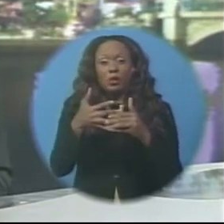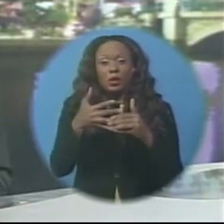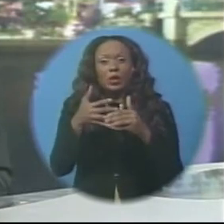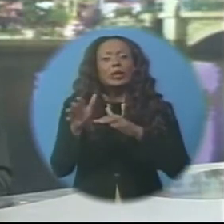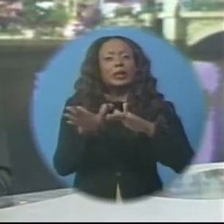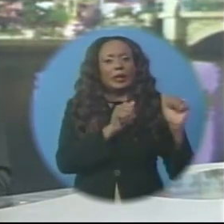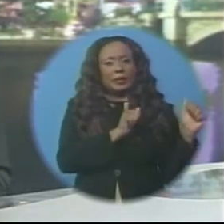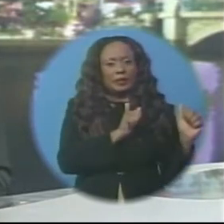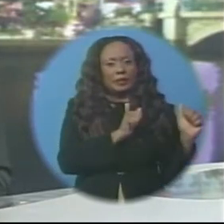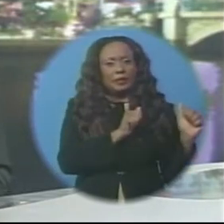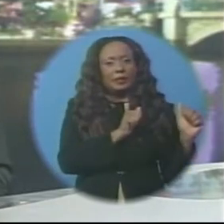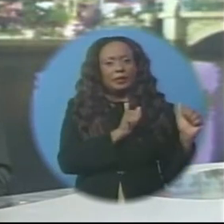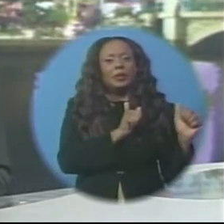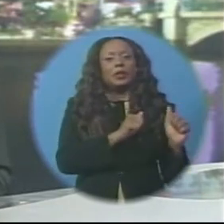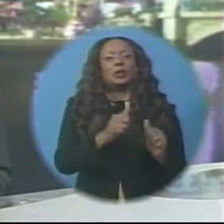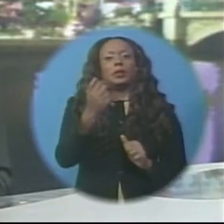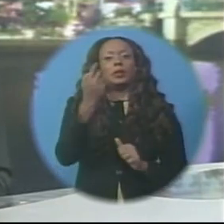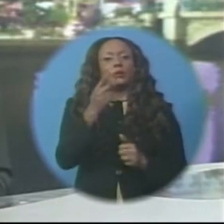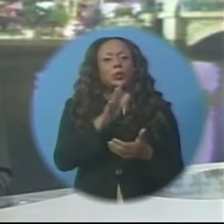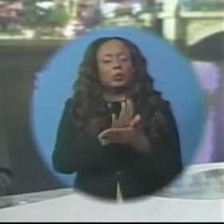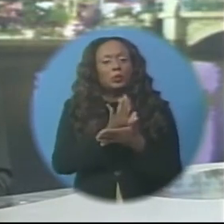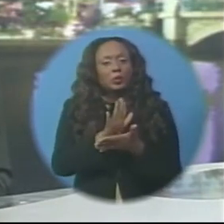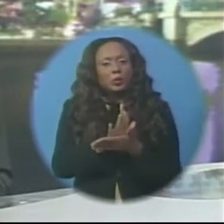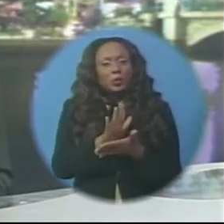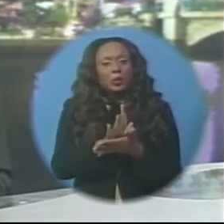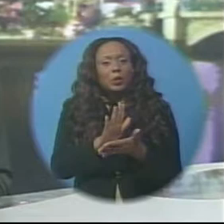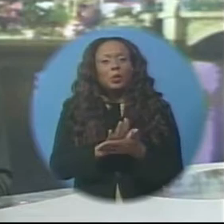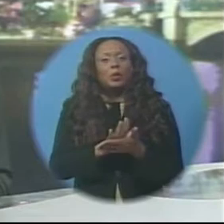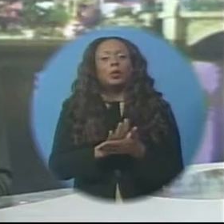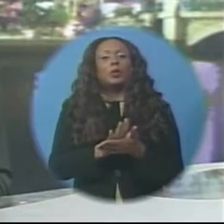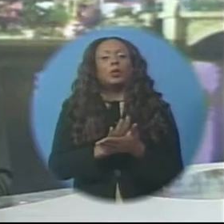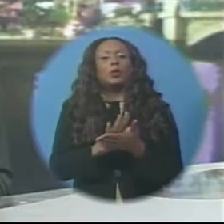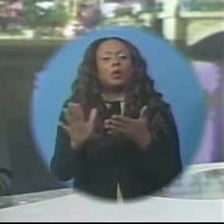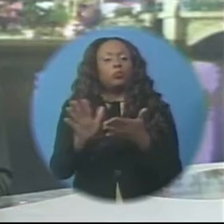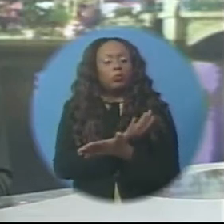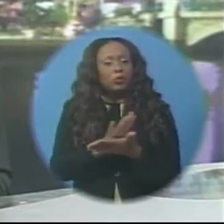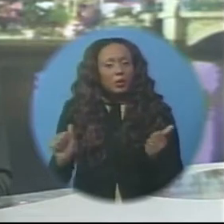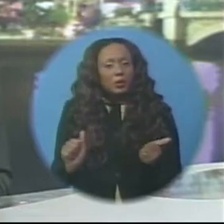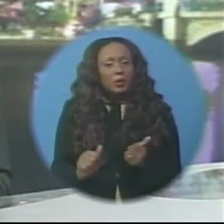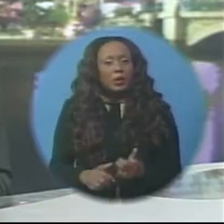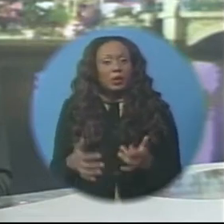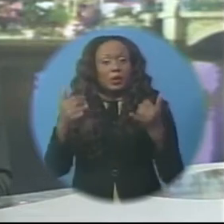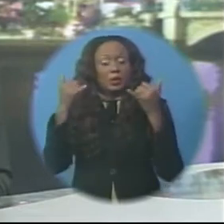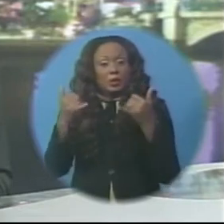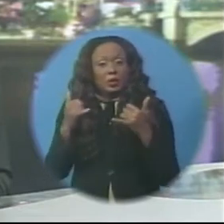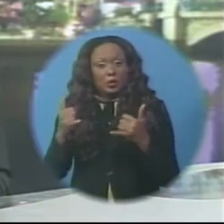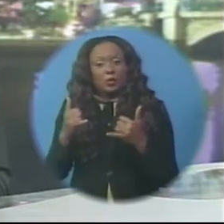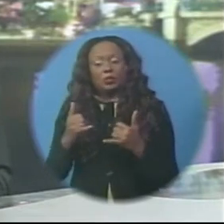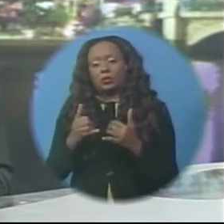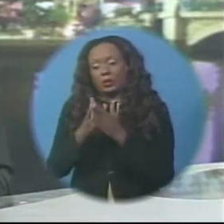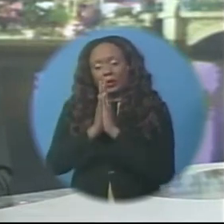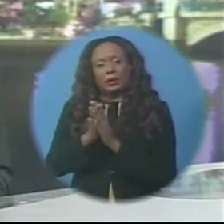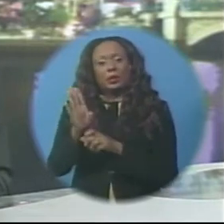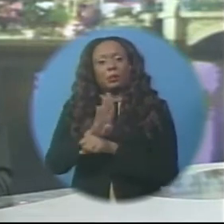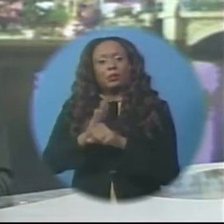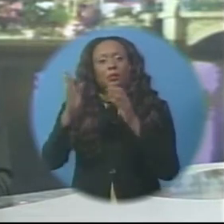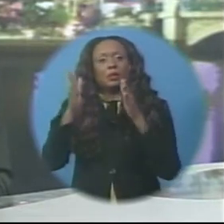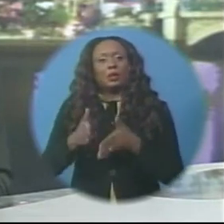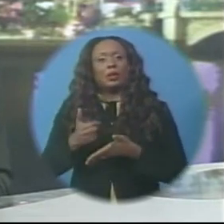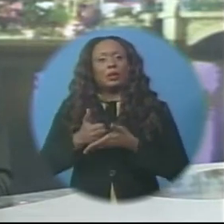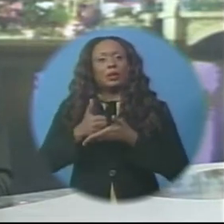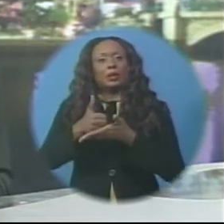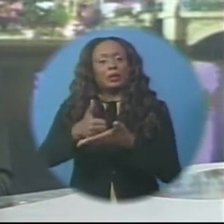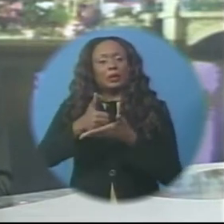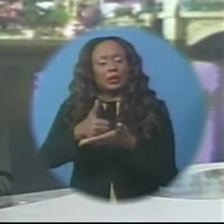that time, 2 schools, one on Grand Turk and the other on one of the other sister islands, were destroyed, and Ms.